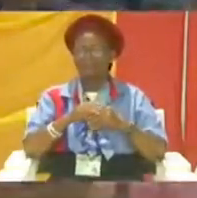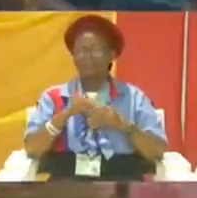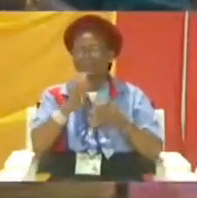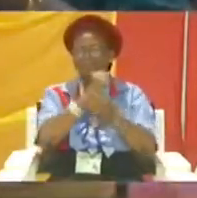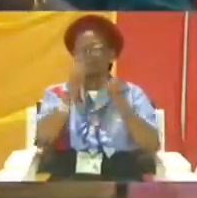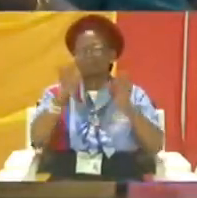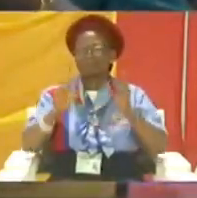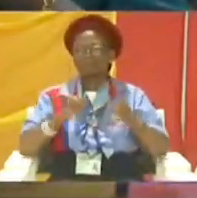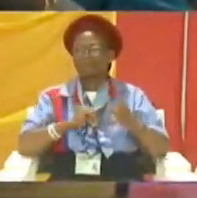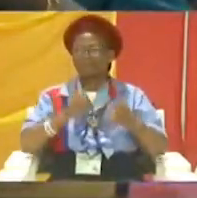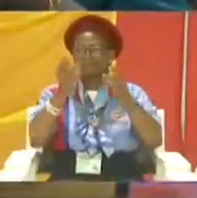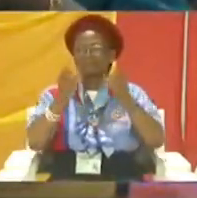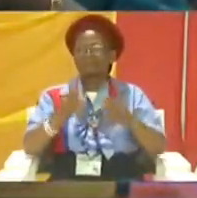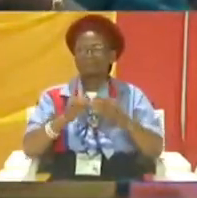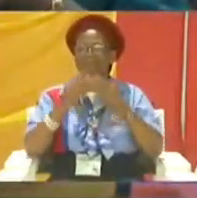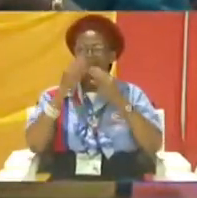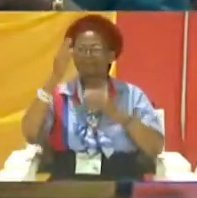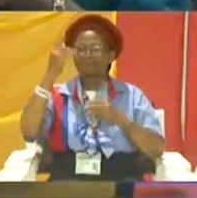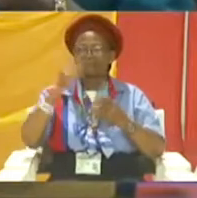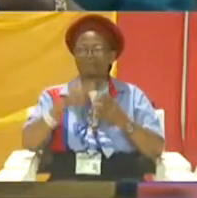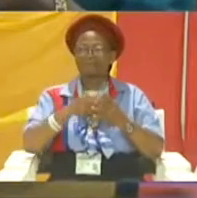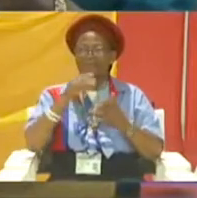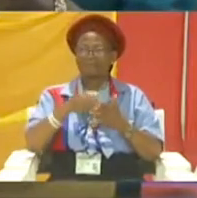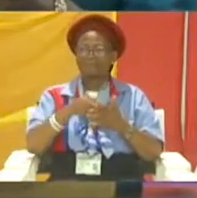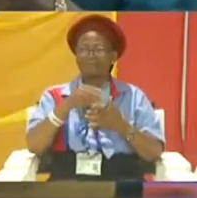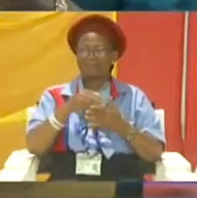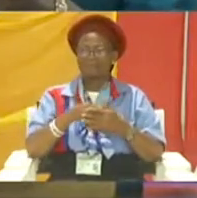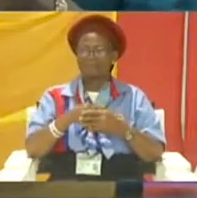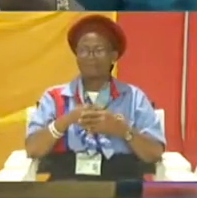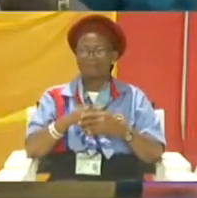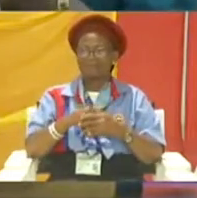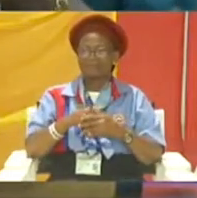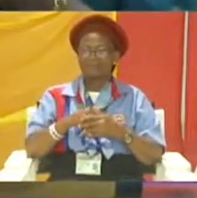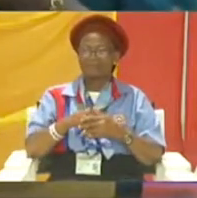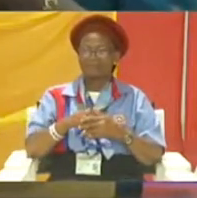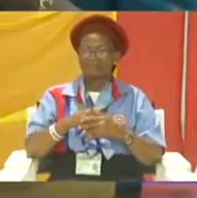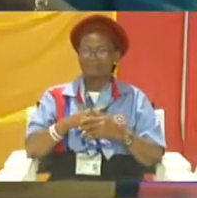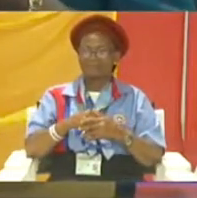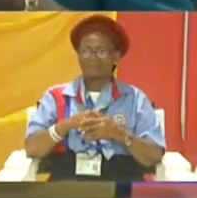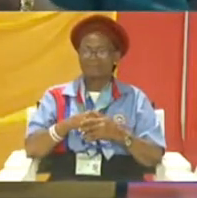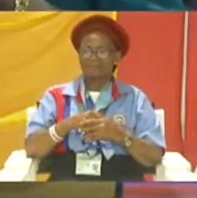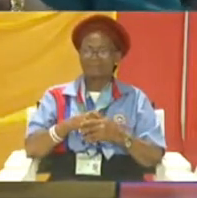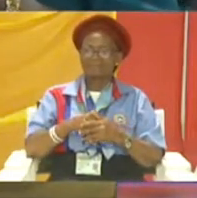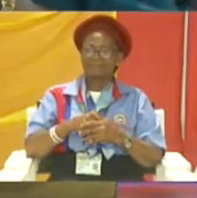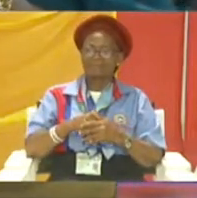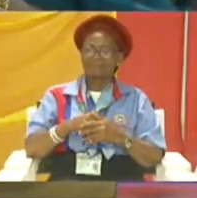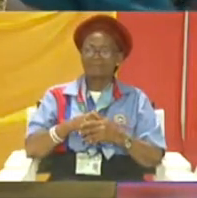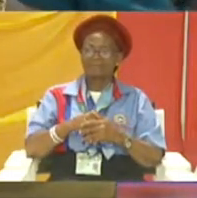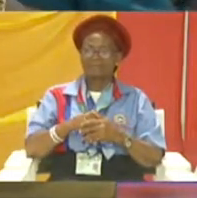Savior, I want to thank you once again. Olugbala mo dupe lowo re lekan si. For your word. Fun oro re.